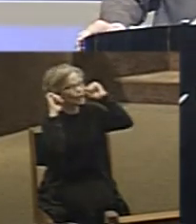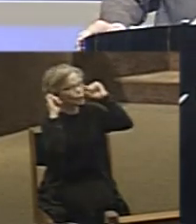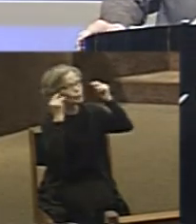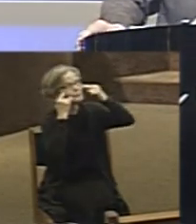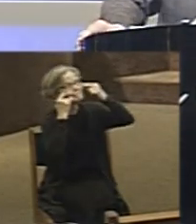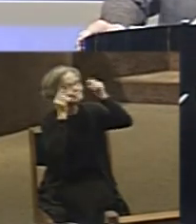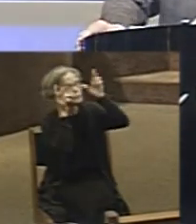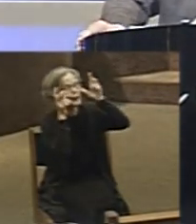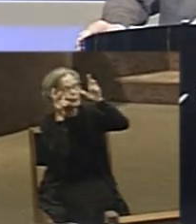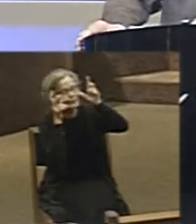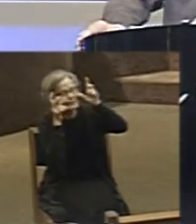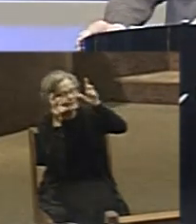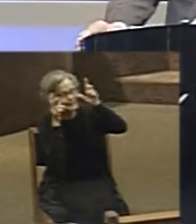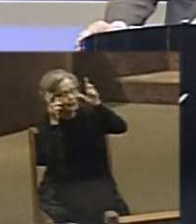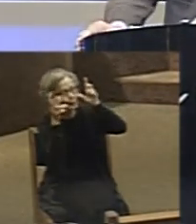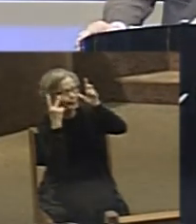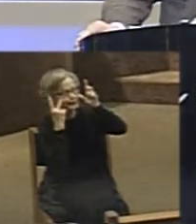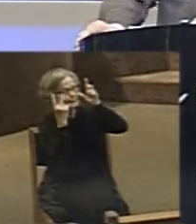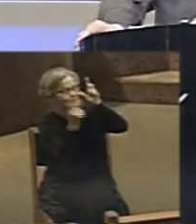thee say.